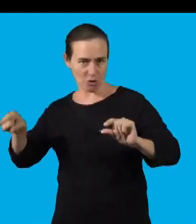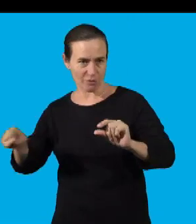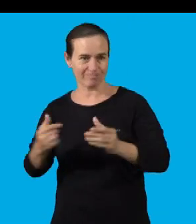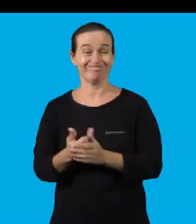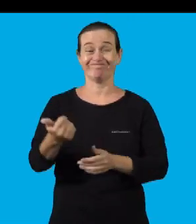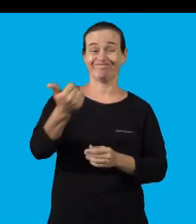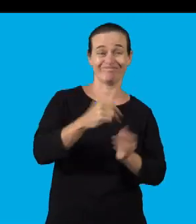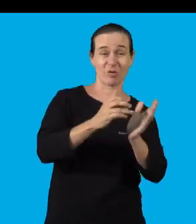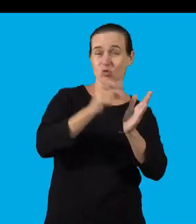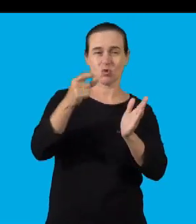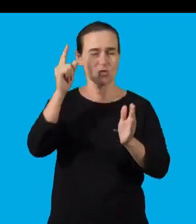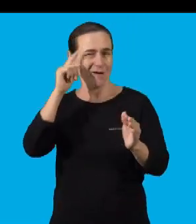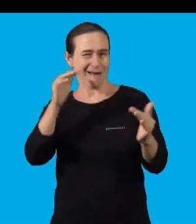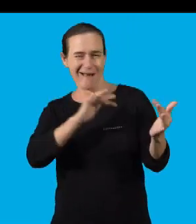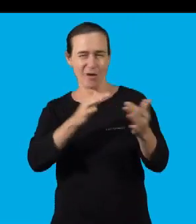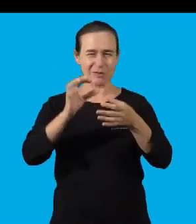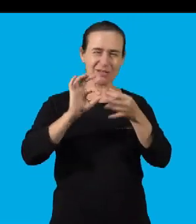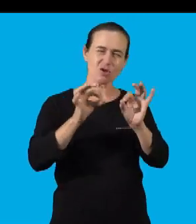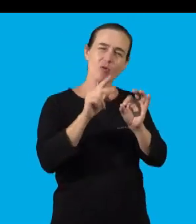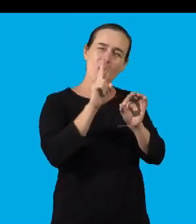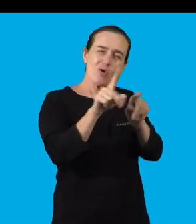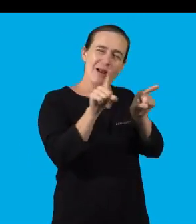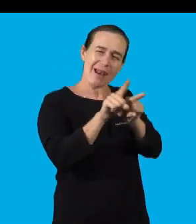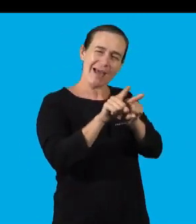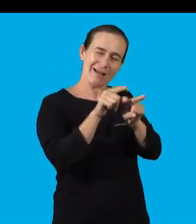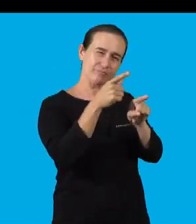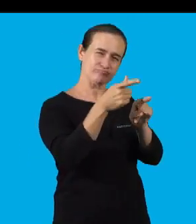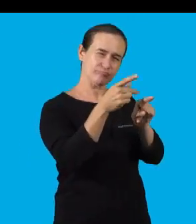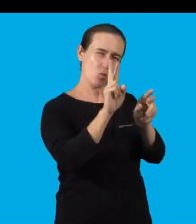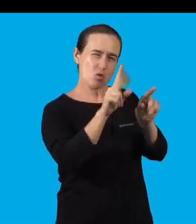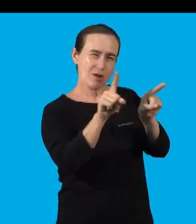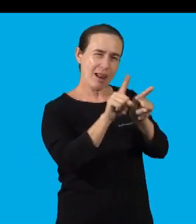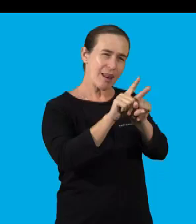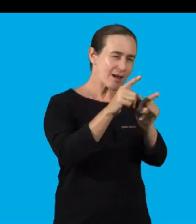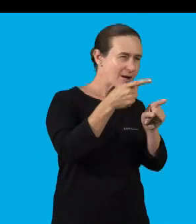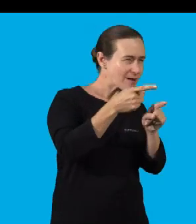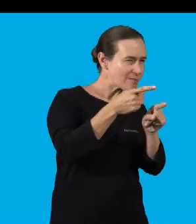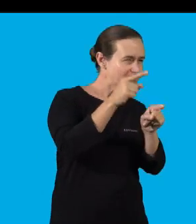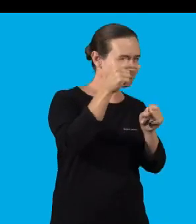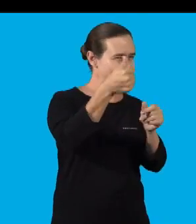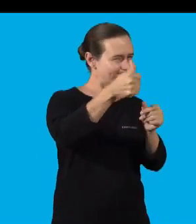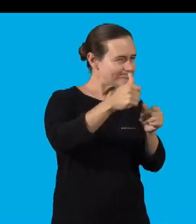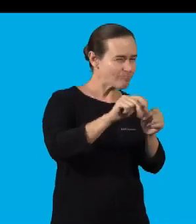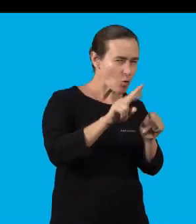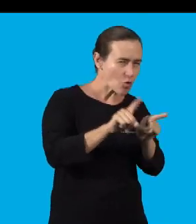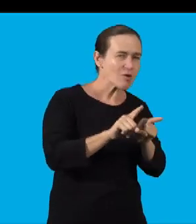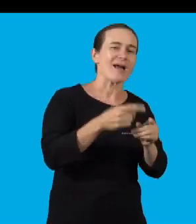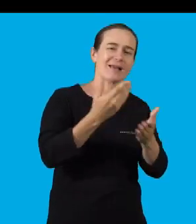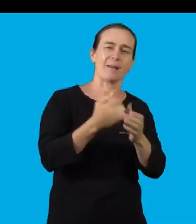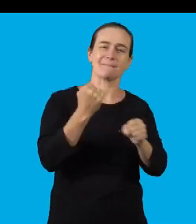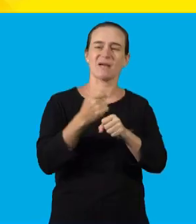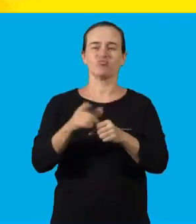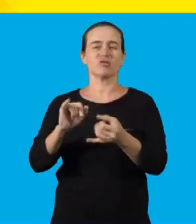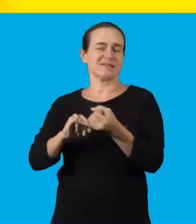And the last one there, learners do not know how to interpret characteristics into a standard form of an equation. So of course,